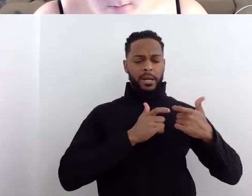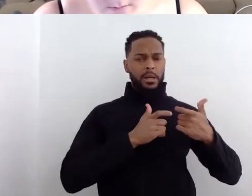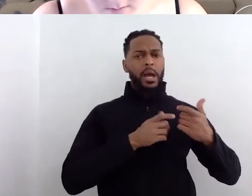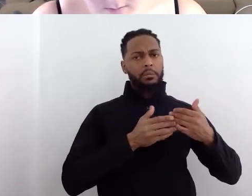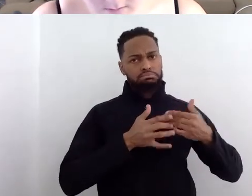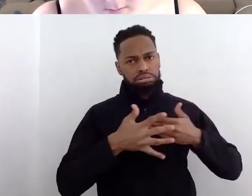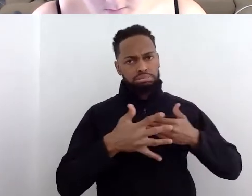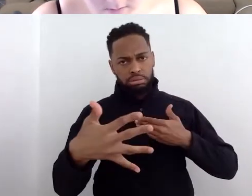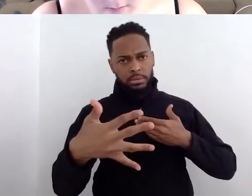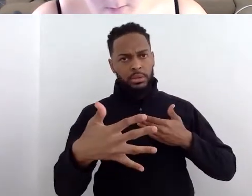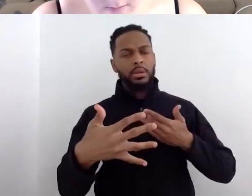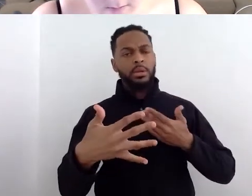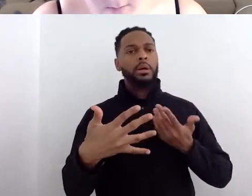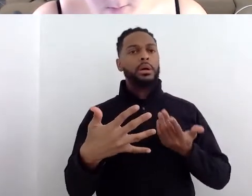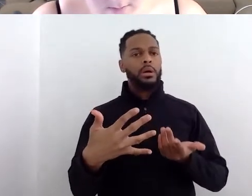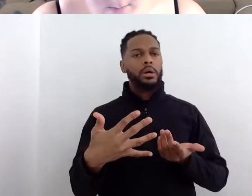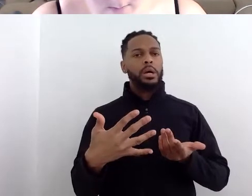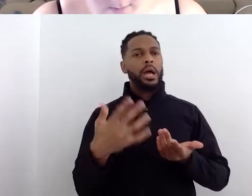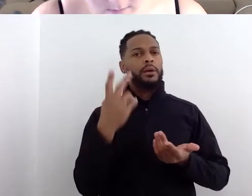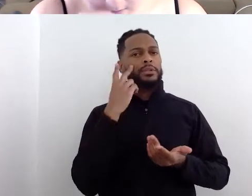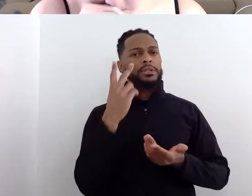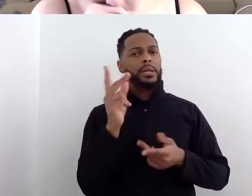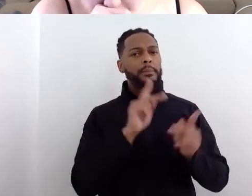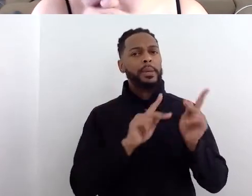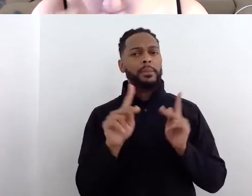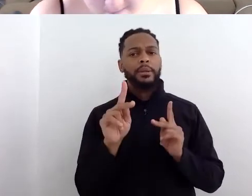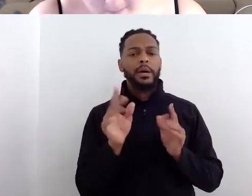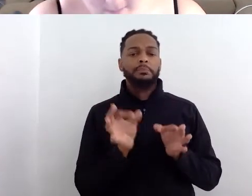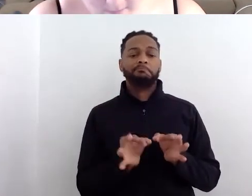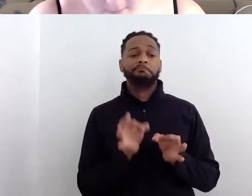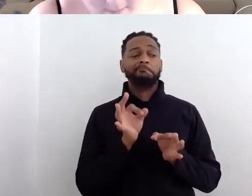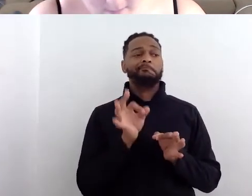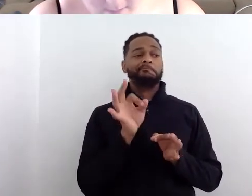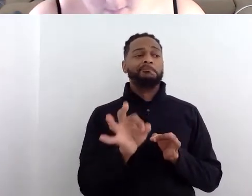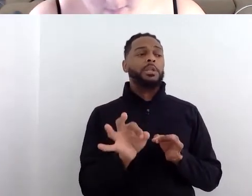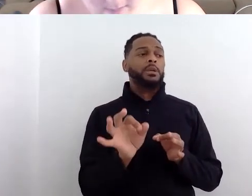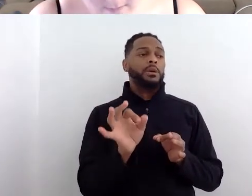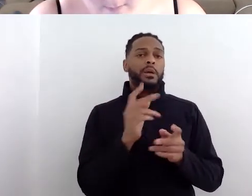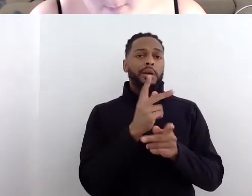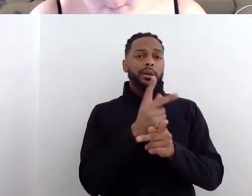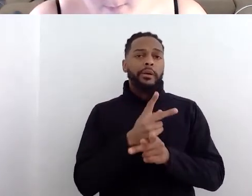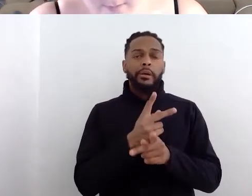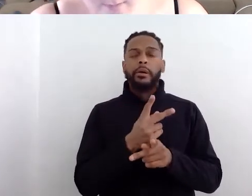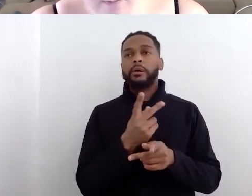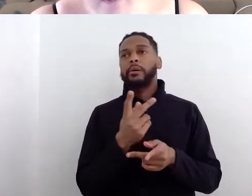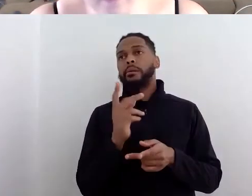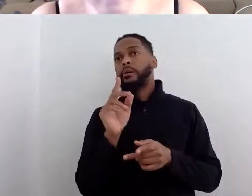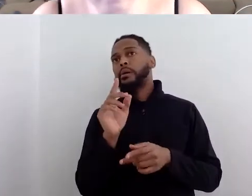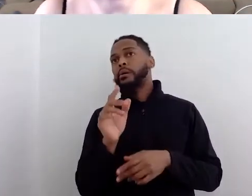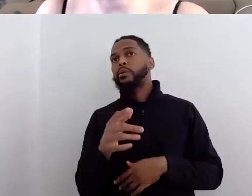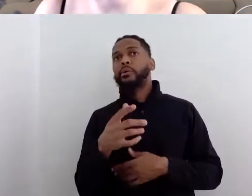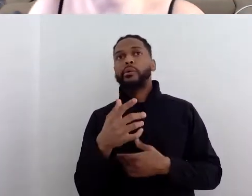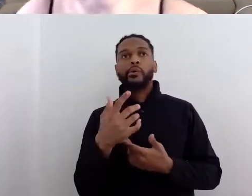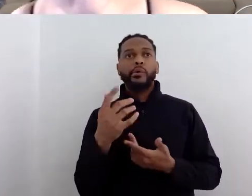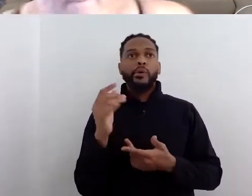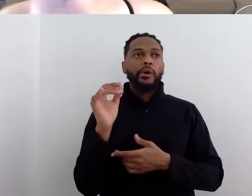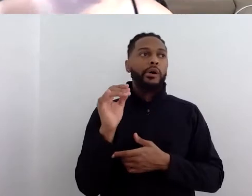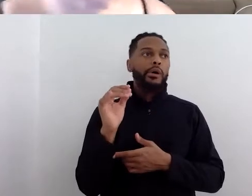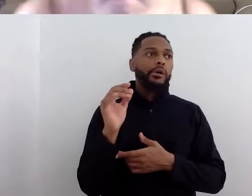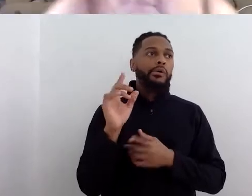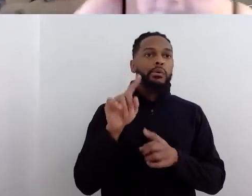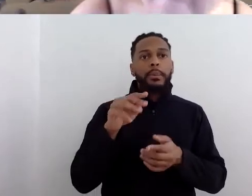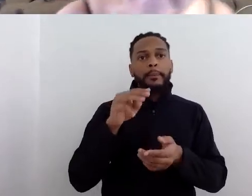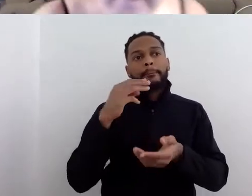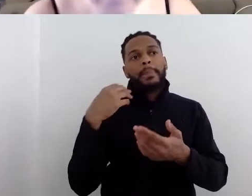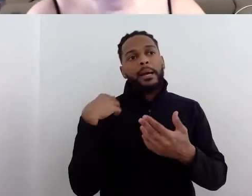the whole pandemic? Whether it be not comfortable